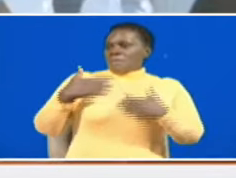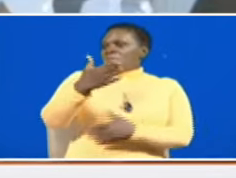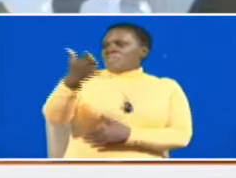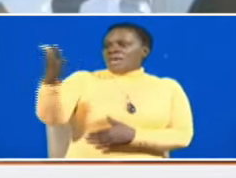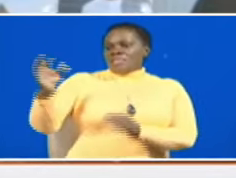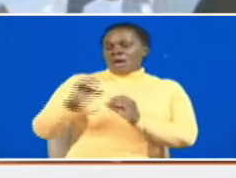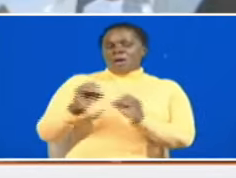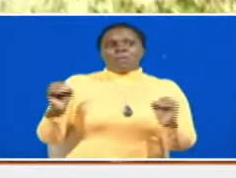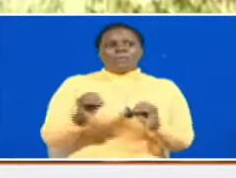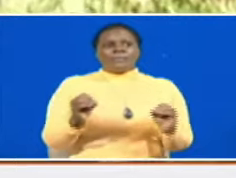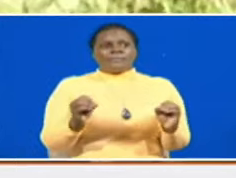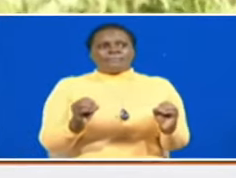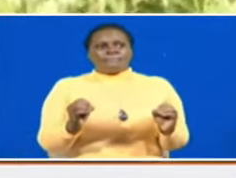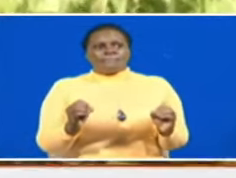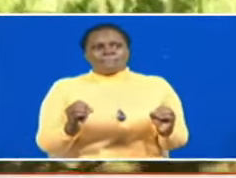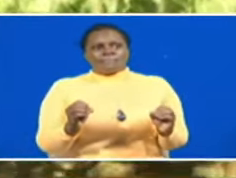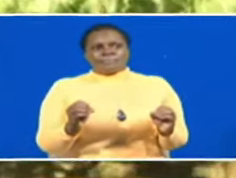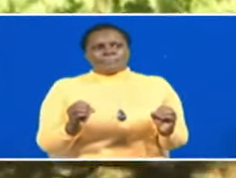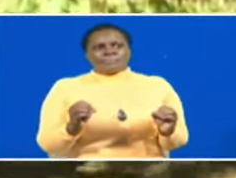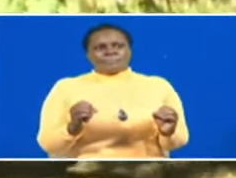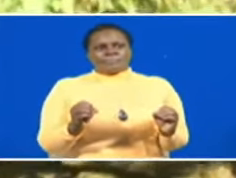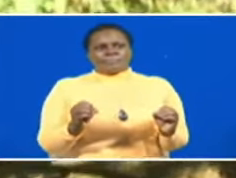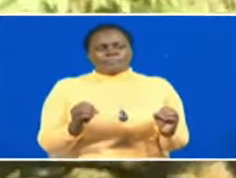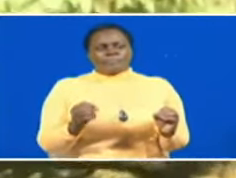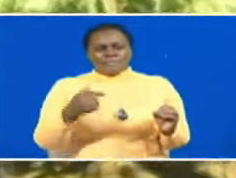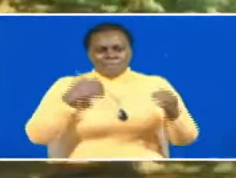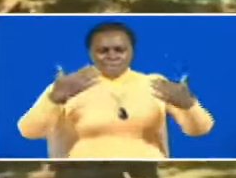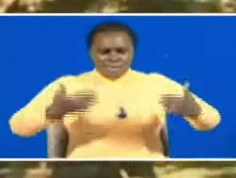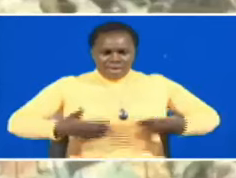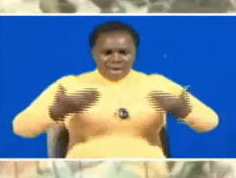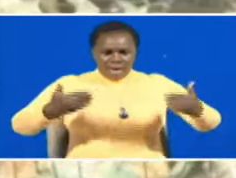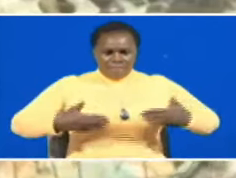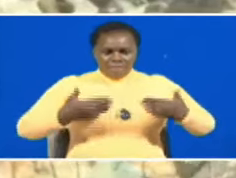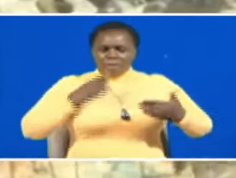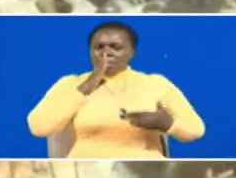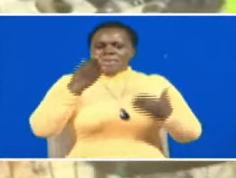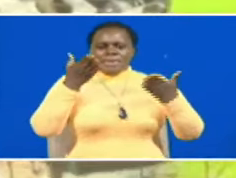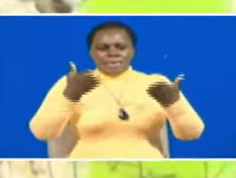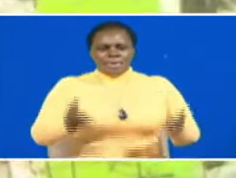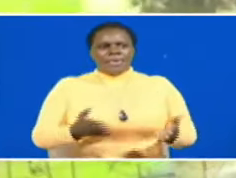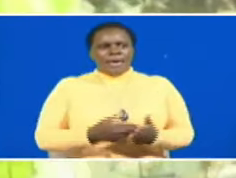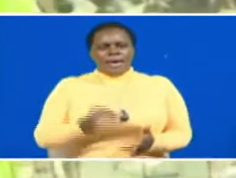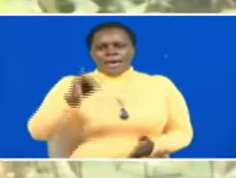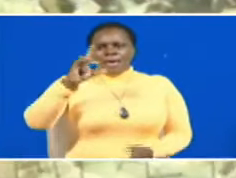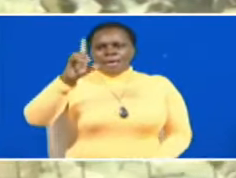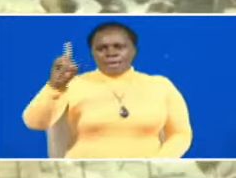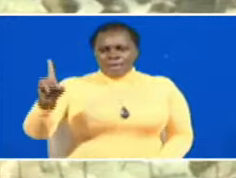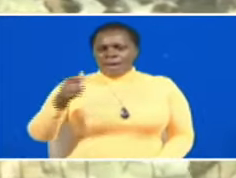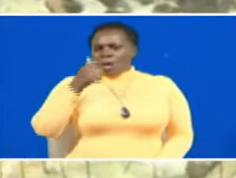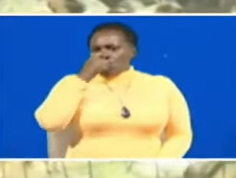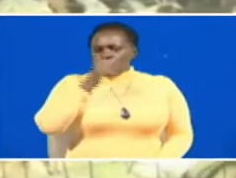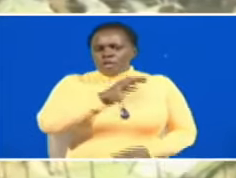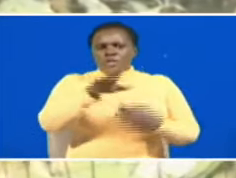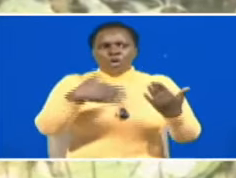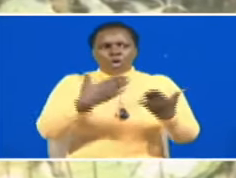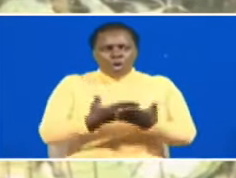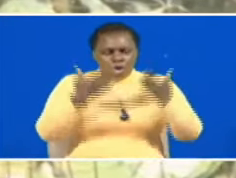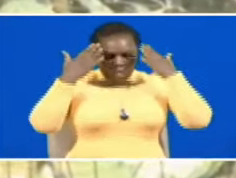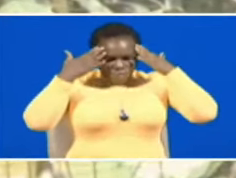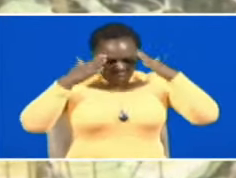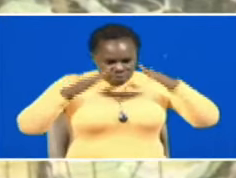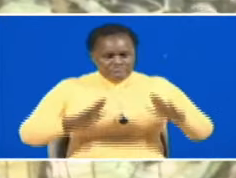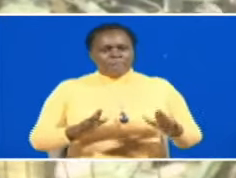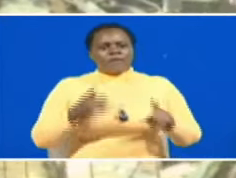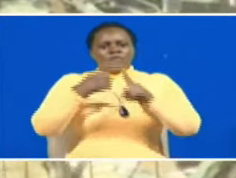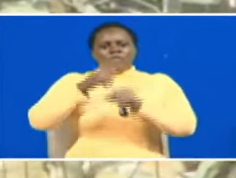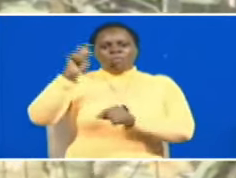Ama muone. And I am very happy to stay here and to eat. And I wish all brothers and Muslims